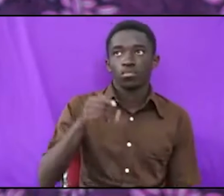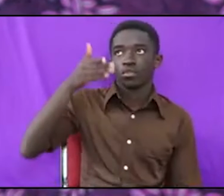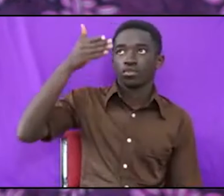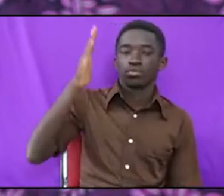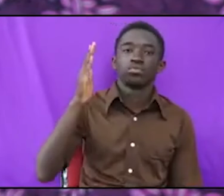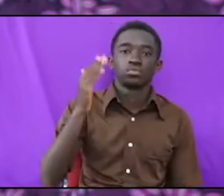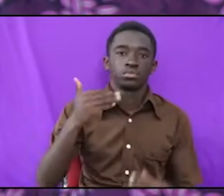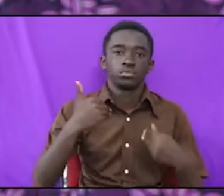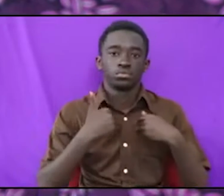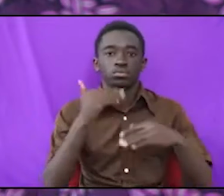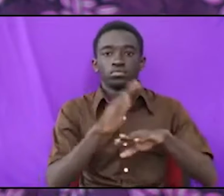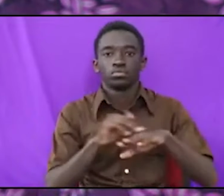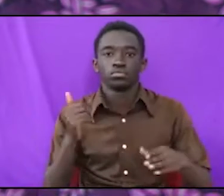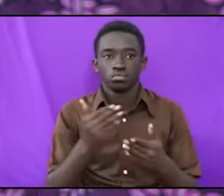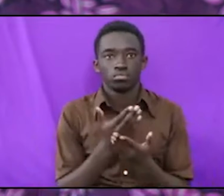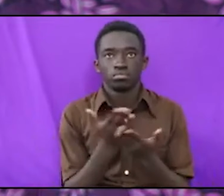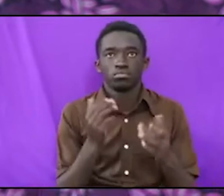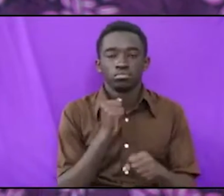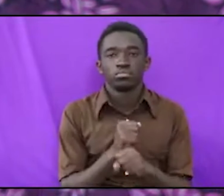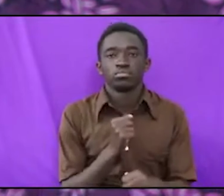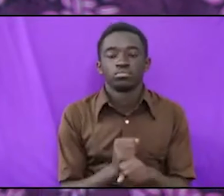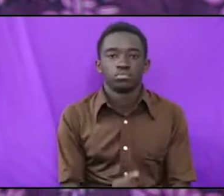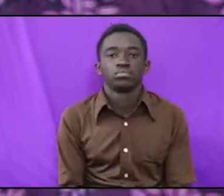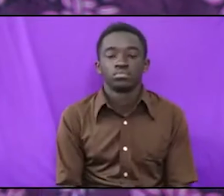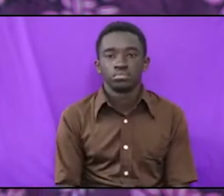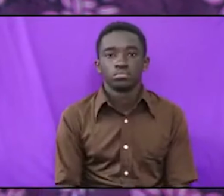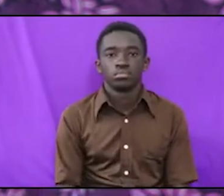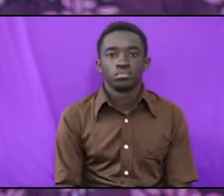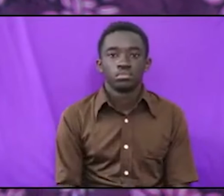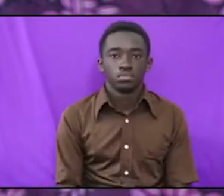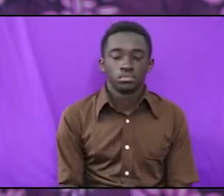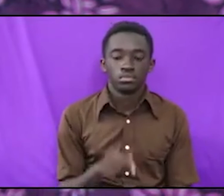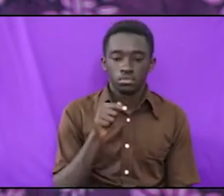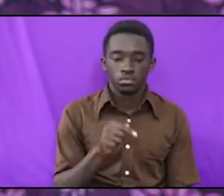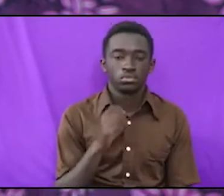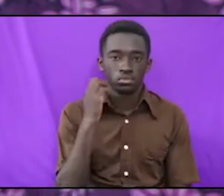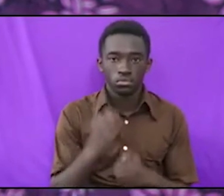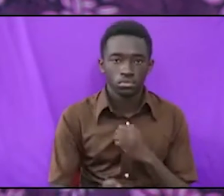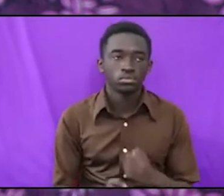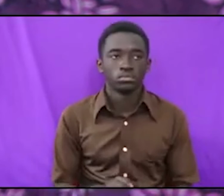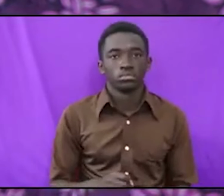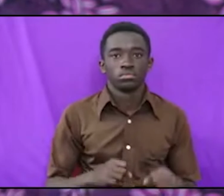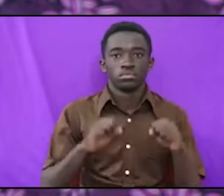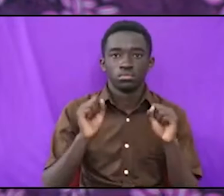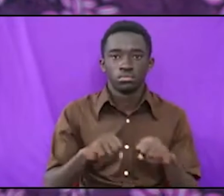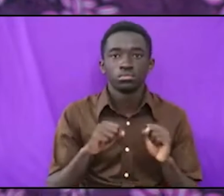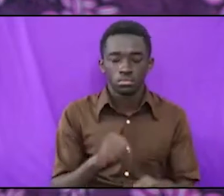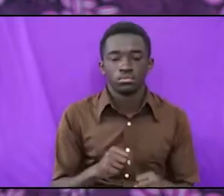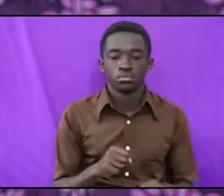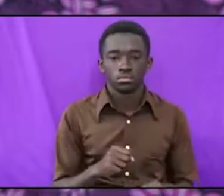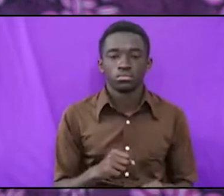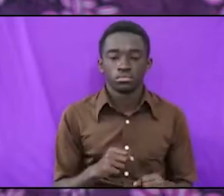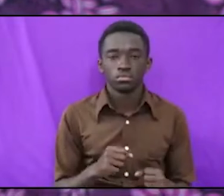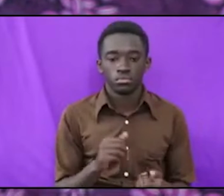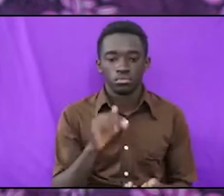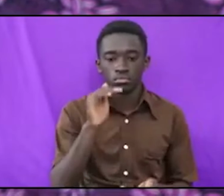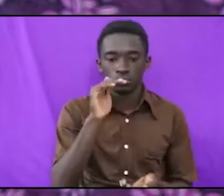had called them to do. And at the end, he would be able to crown them.